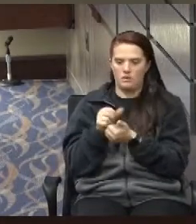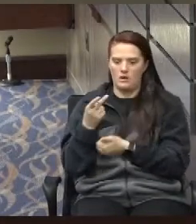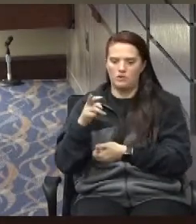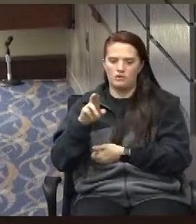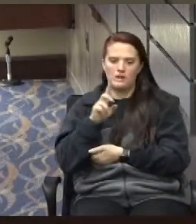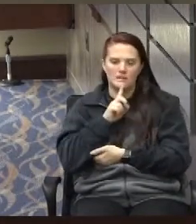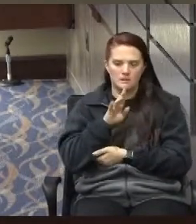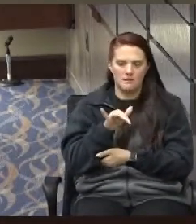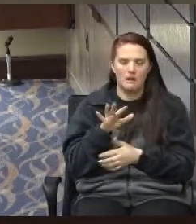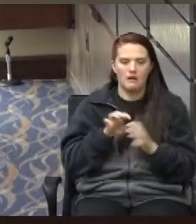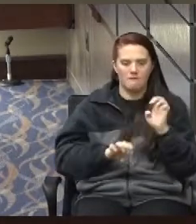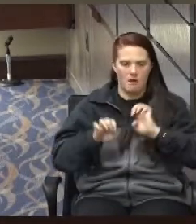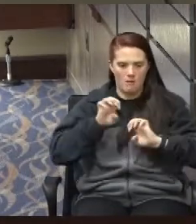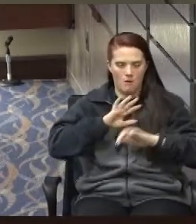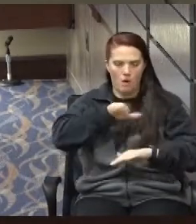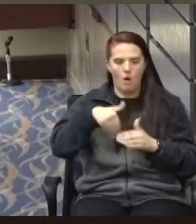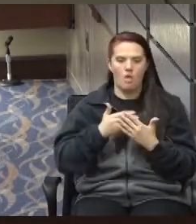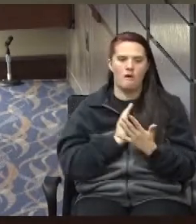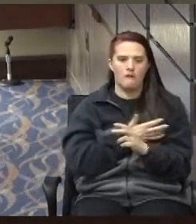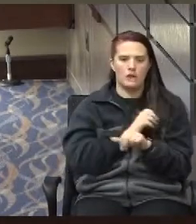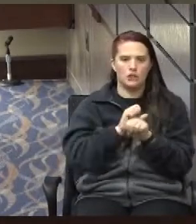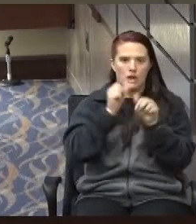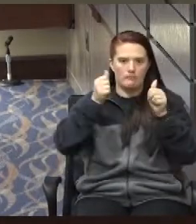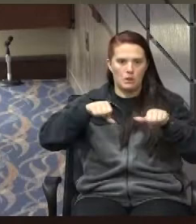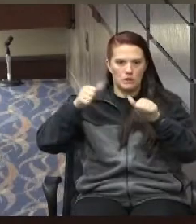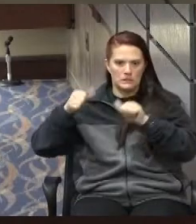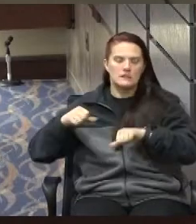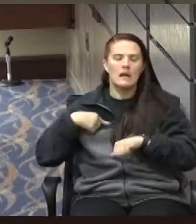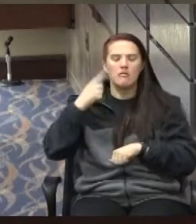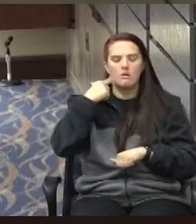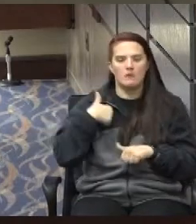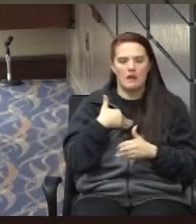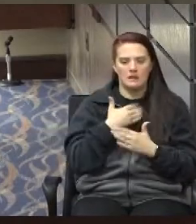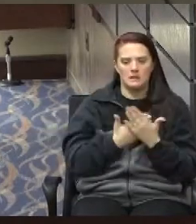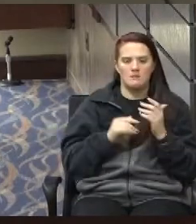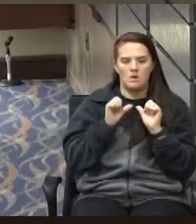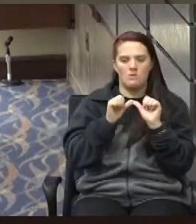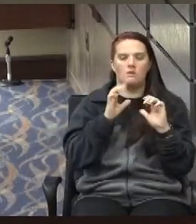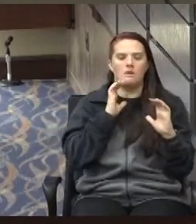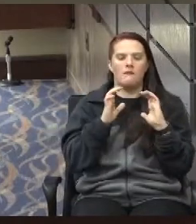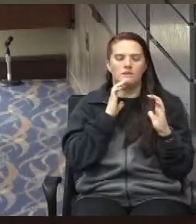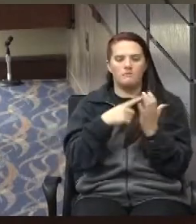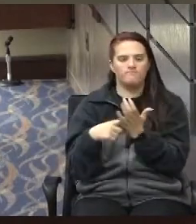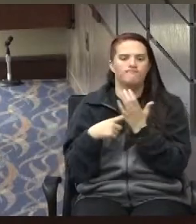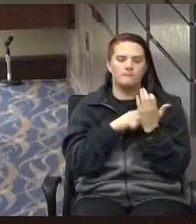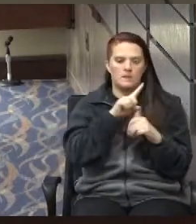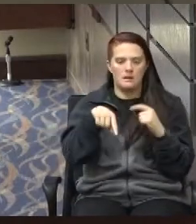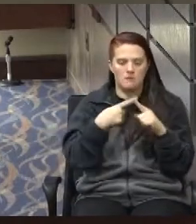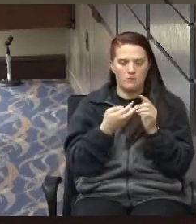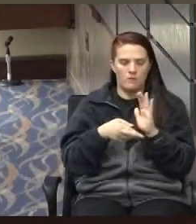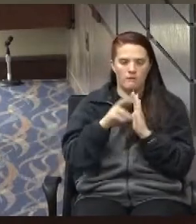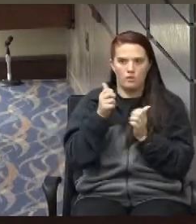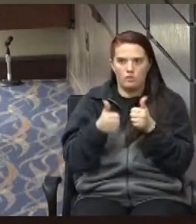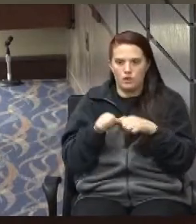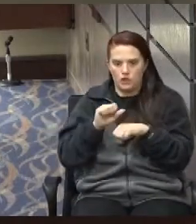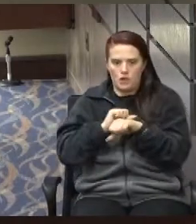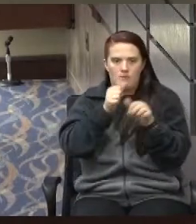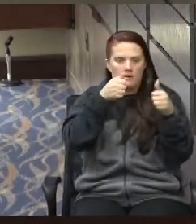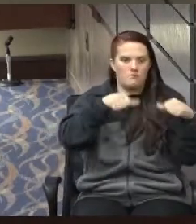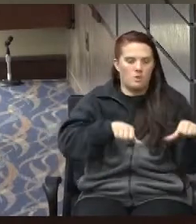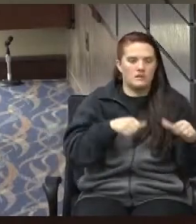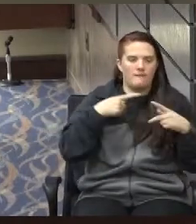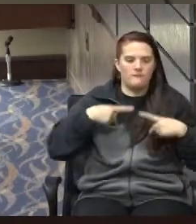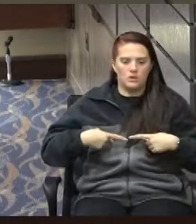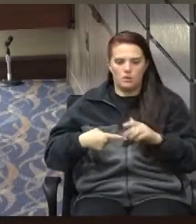is by evaluating all of our job postings. I think we've had some ongoing conversations about reviewing which job postings, the